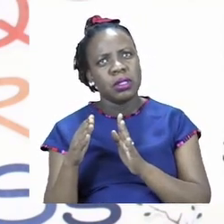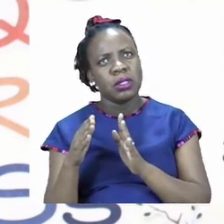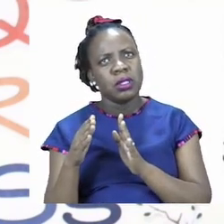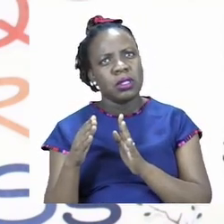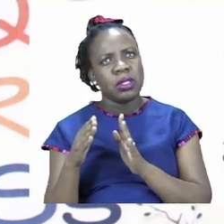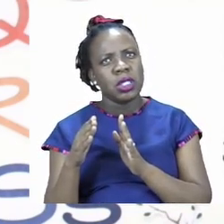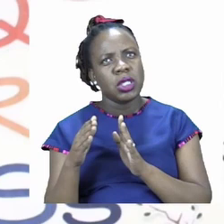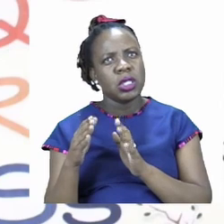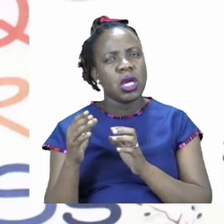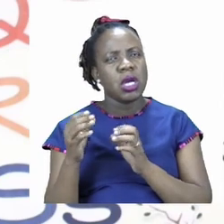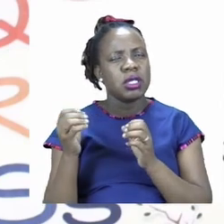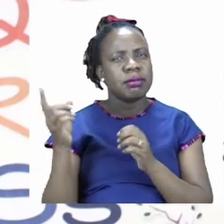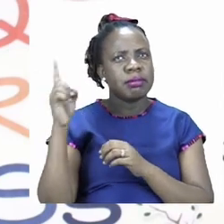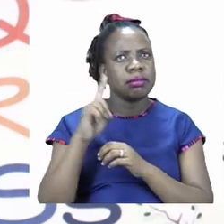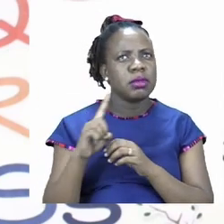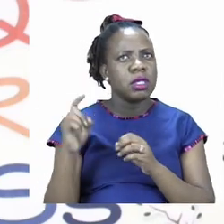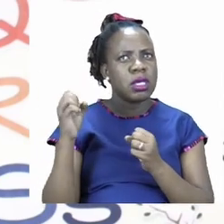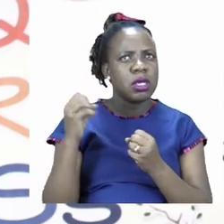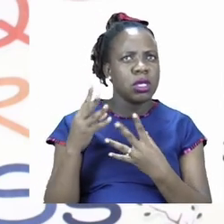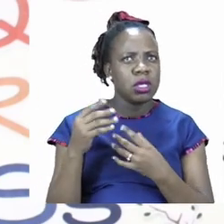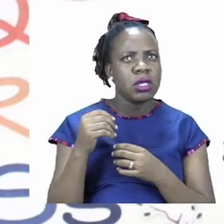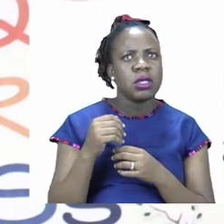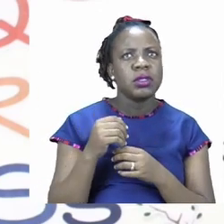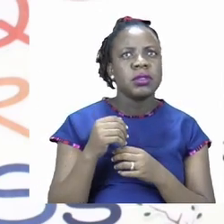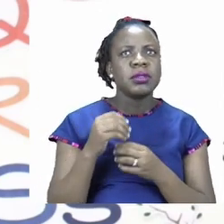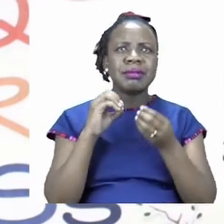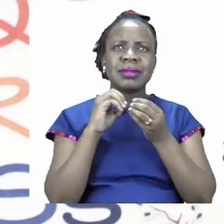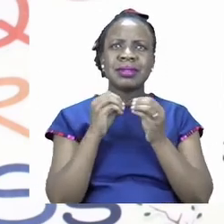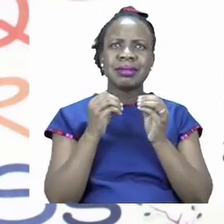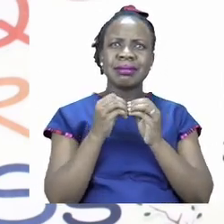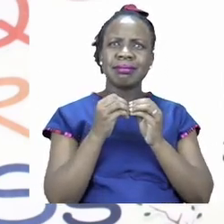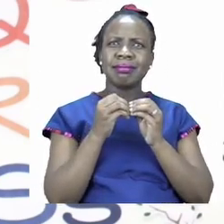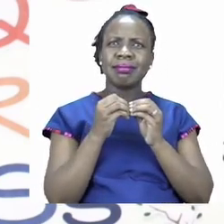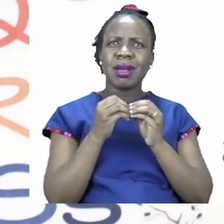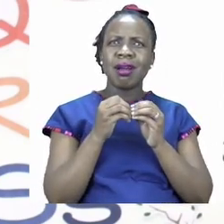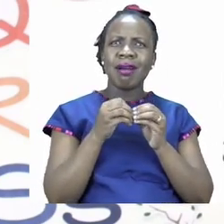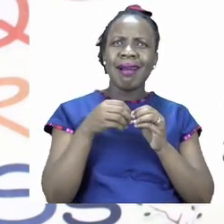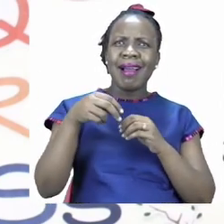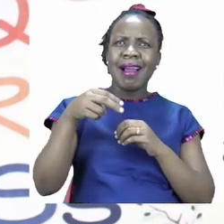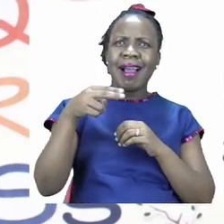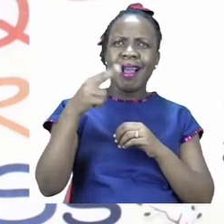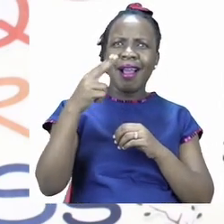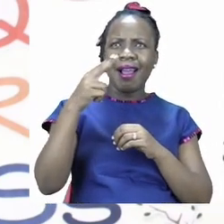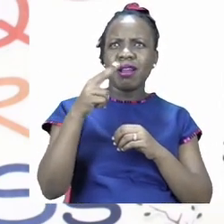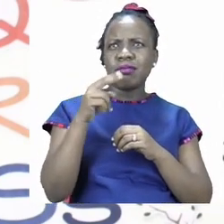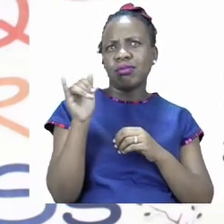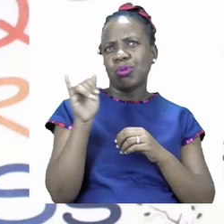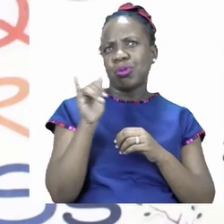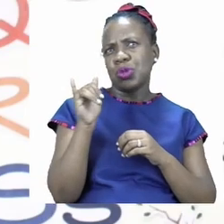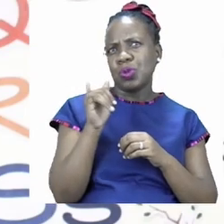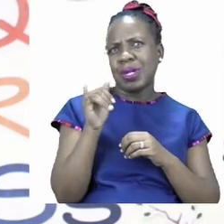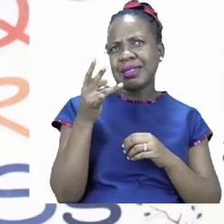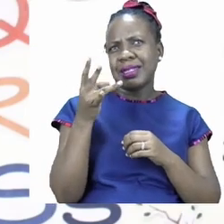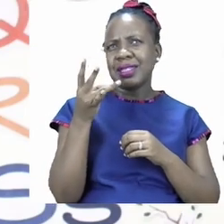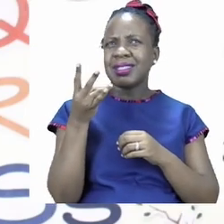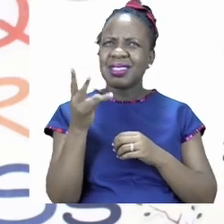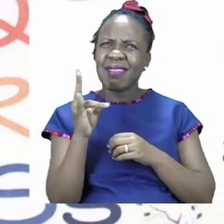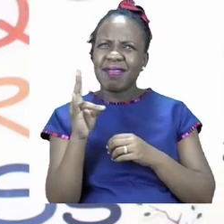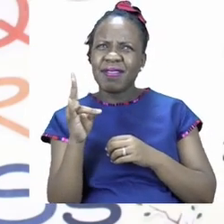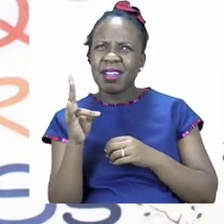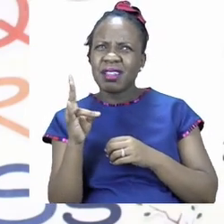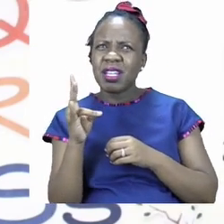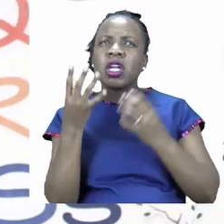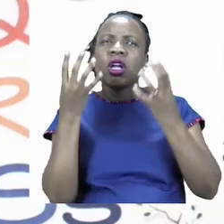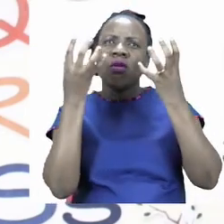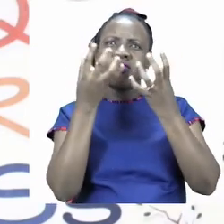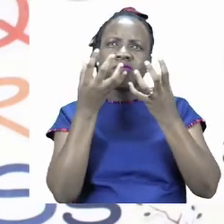look, we can see that we have our highest number 7, and that one belongs to cloudy. So you can